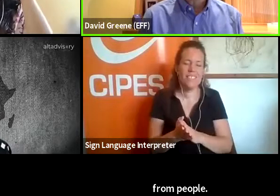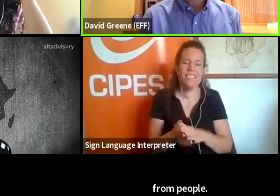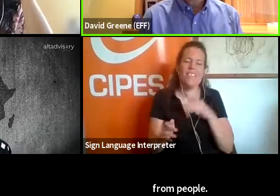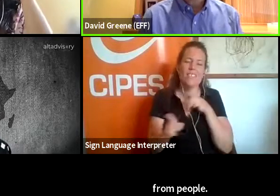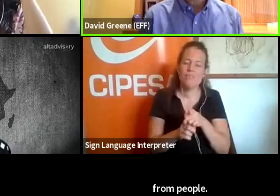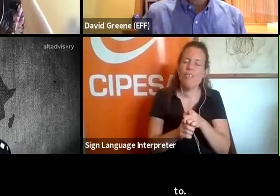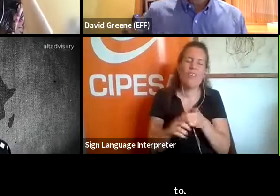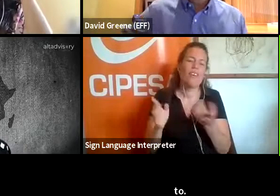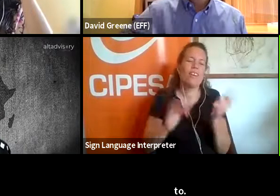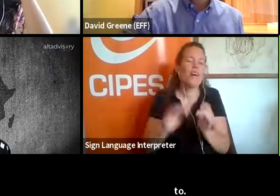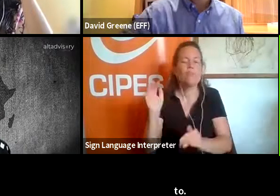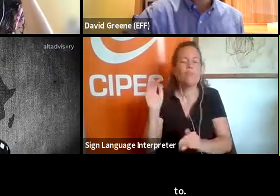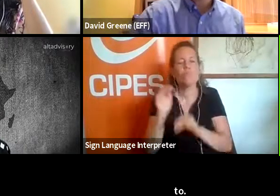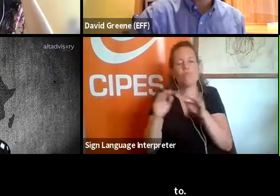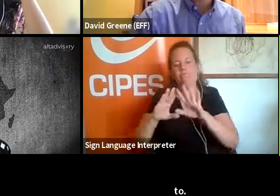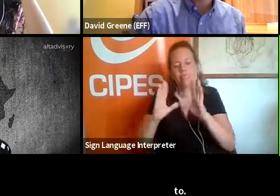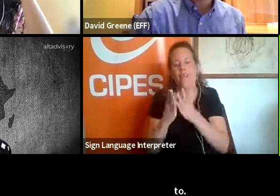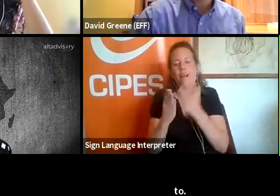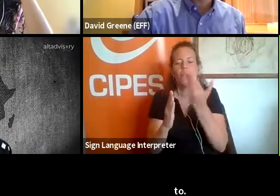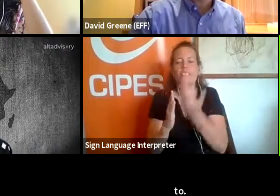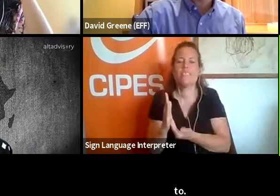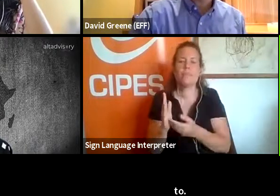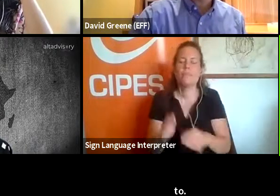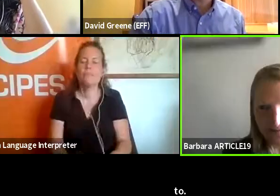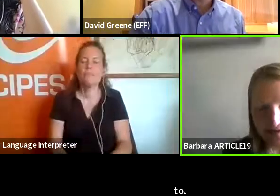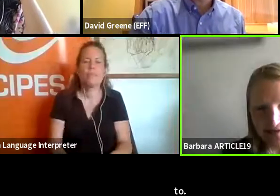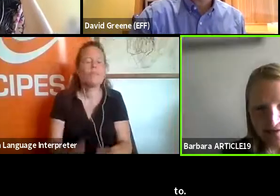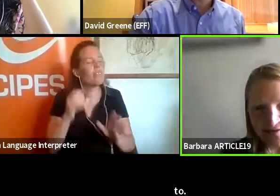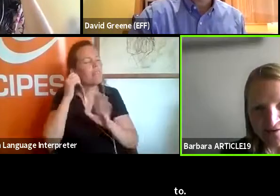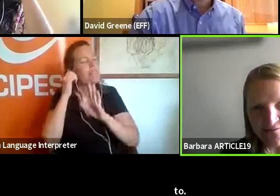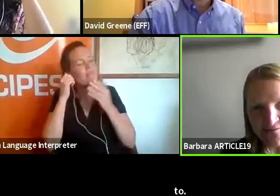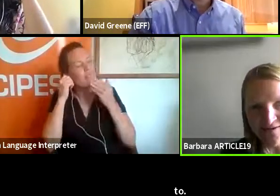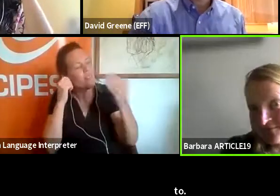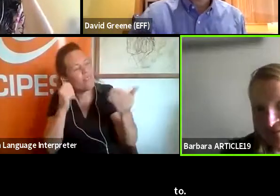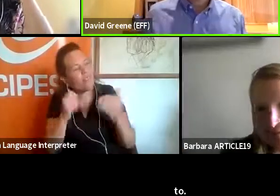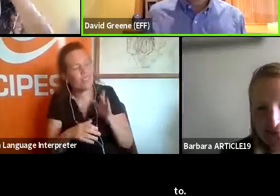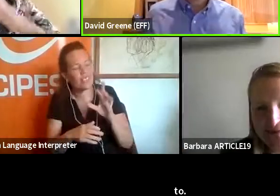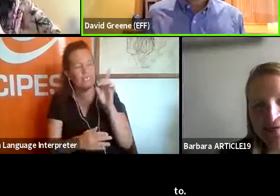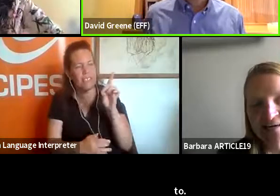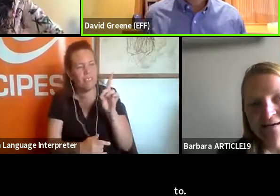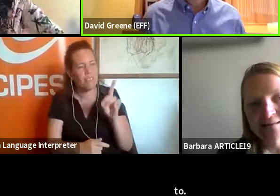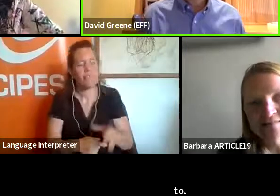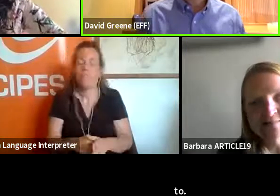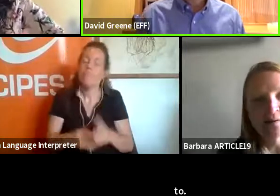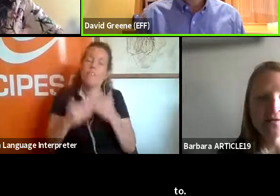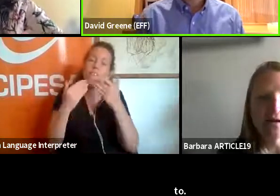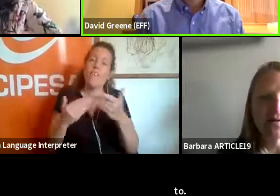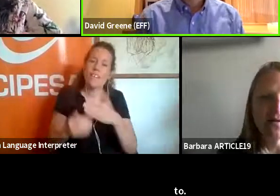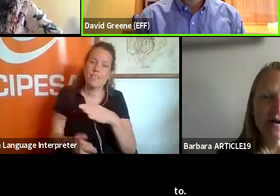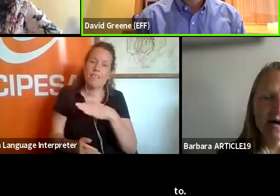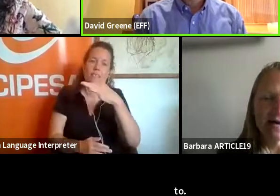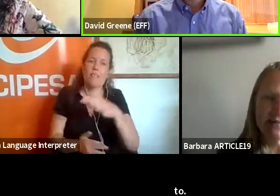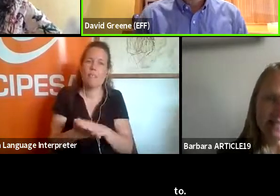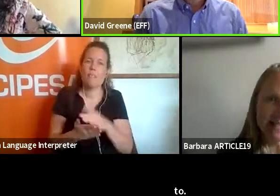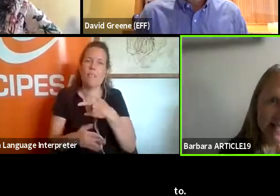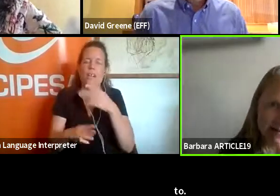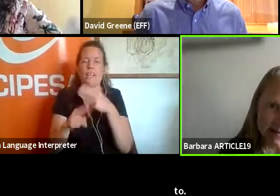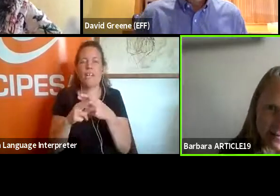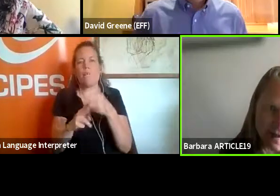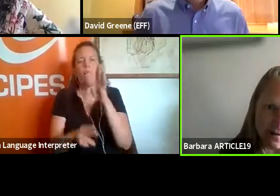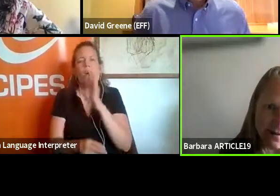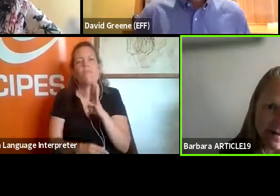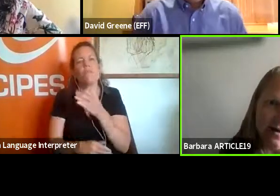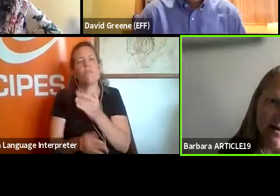completion. Great, thanks, David. So yes, hello, thank you for inviting me here. My name is Barbara Dokalova. I am the